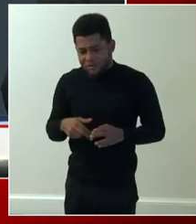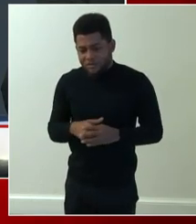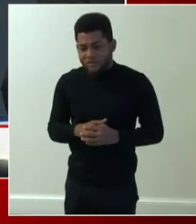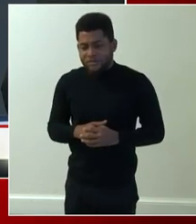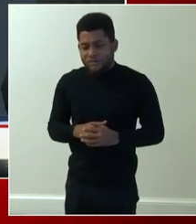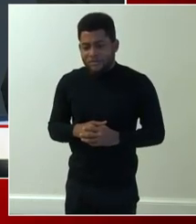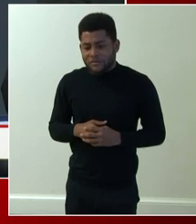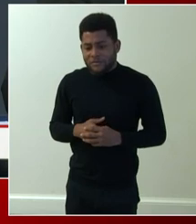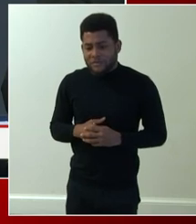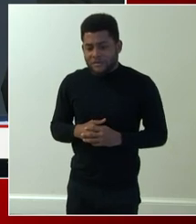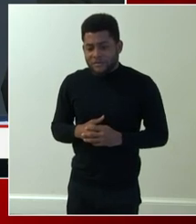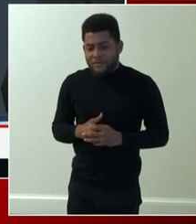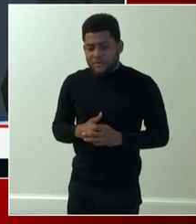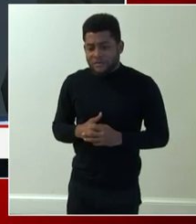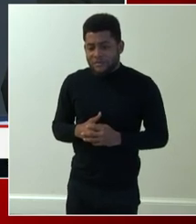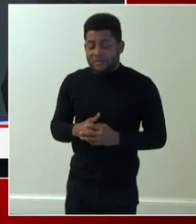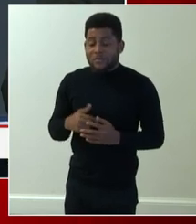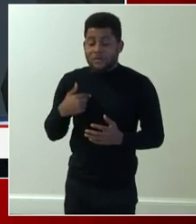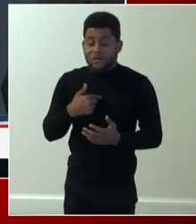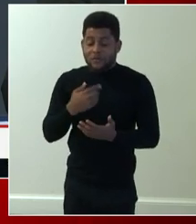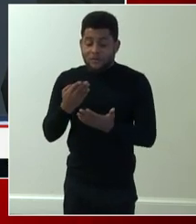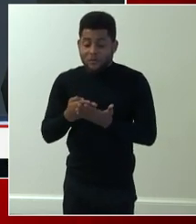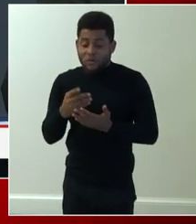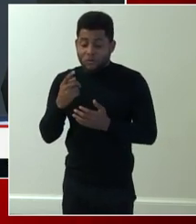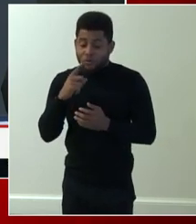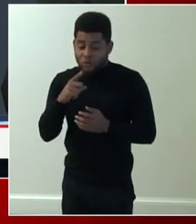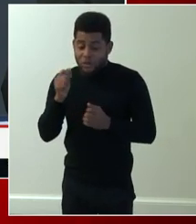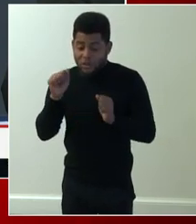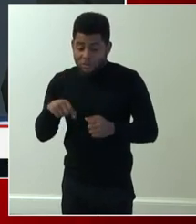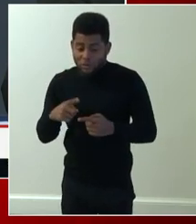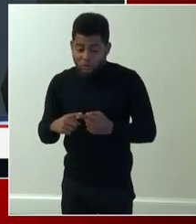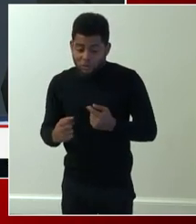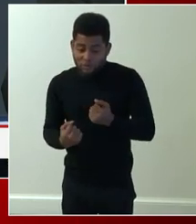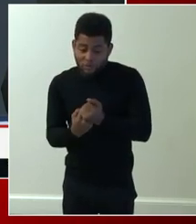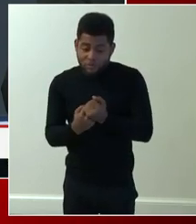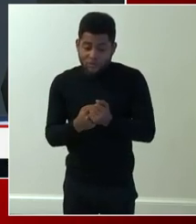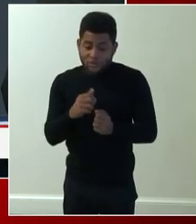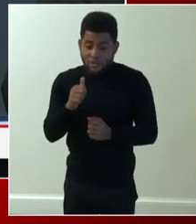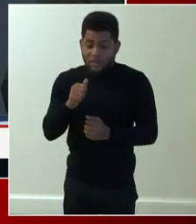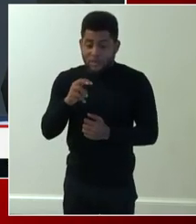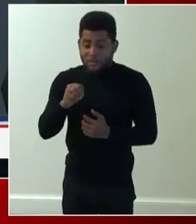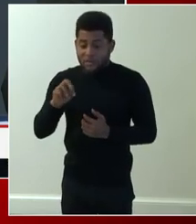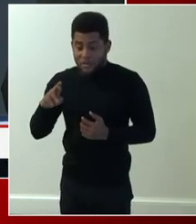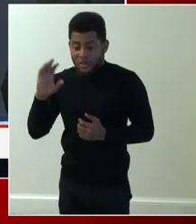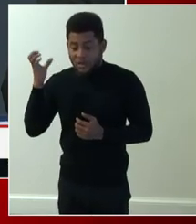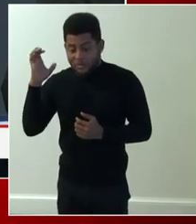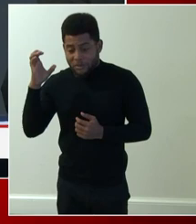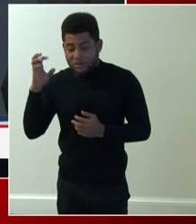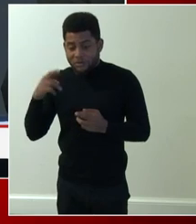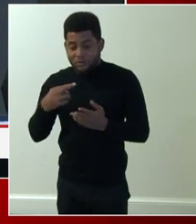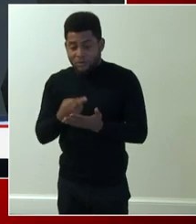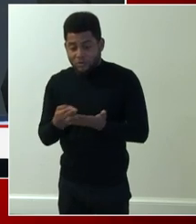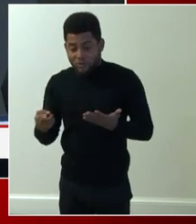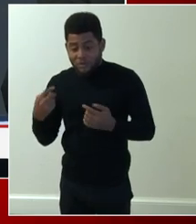by the fact that we are able to supplement with AMR resources. But since the beginning of the